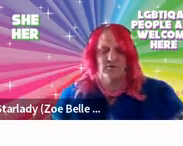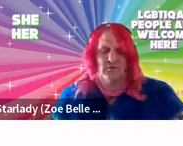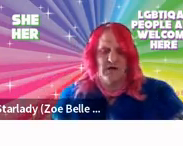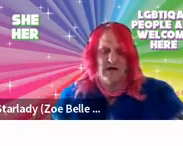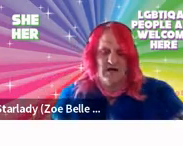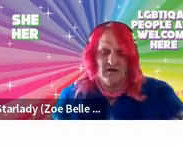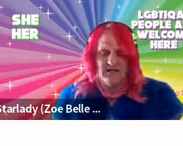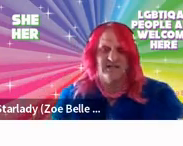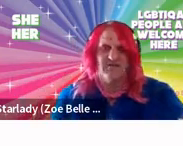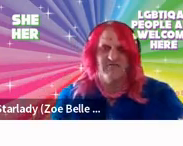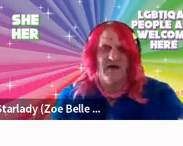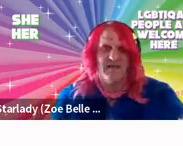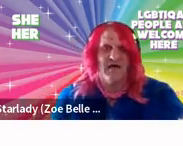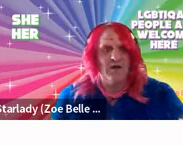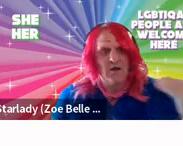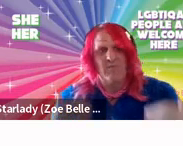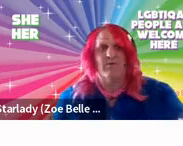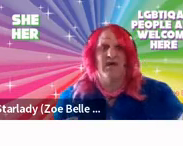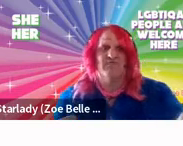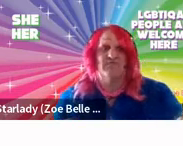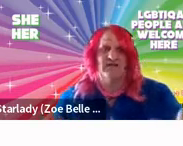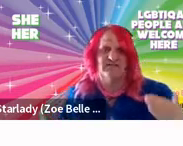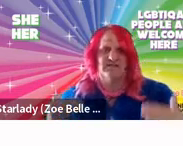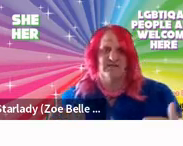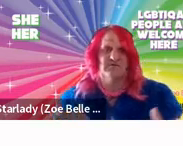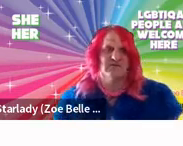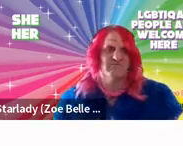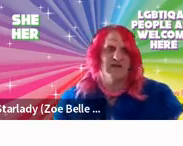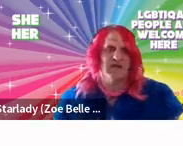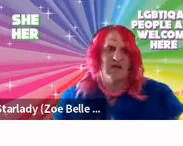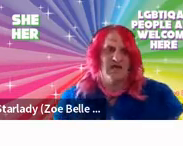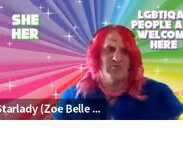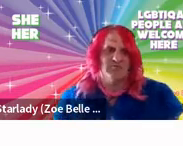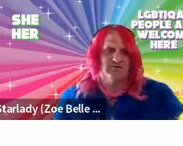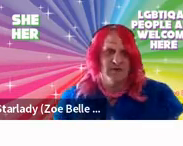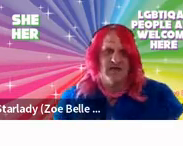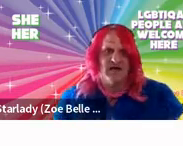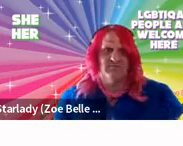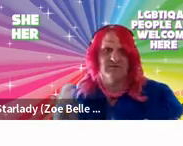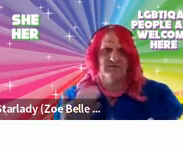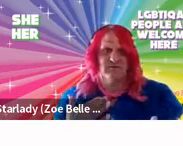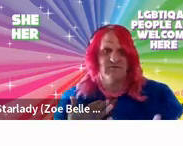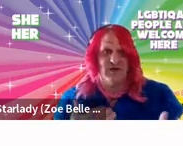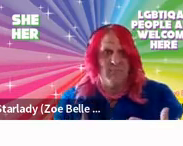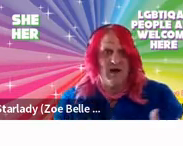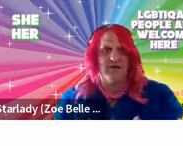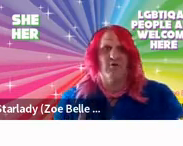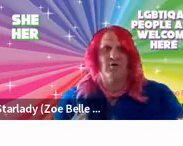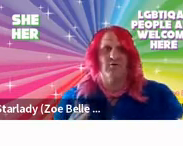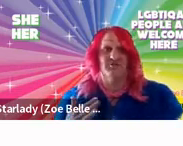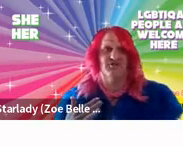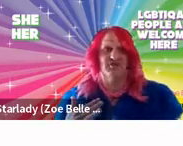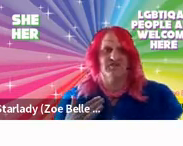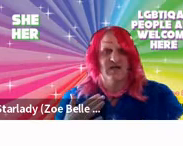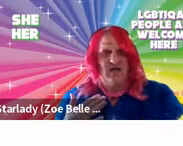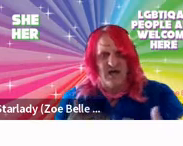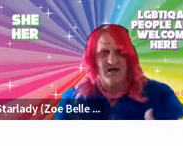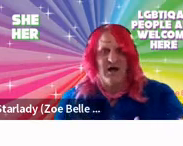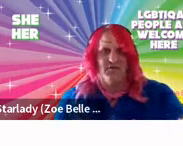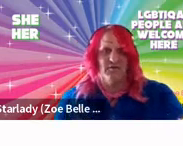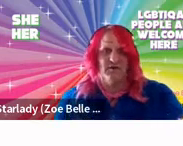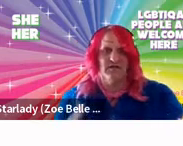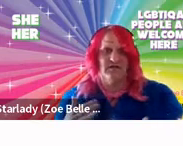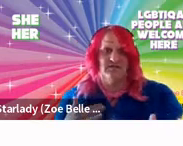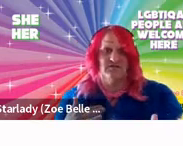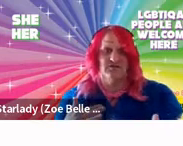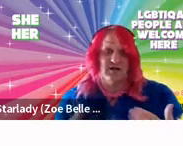able to identify that, but we have less skills in being able to pick up the sort of like microaggressions